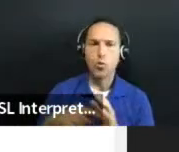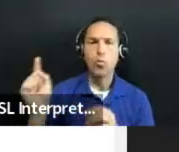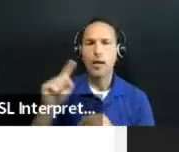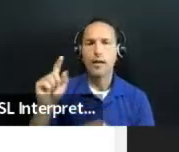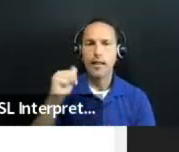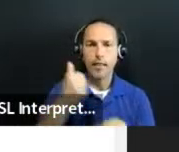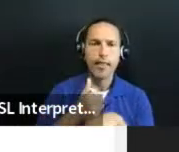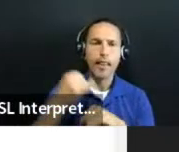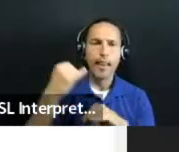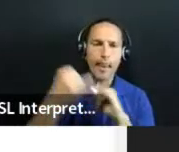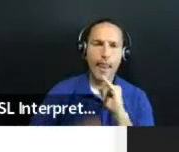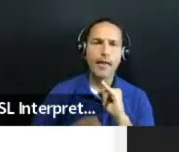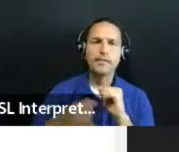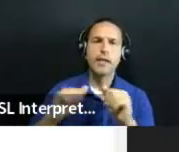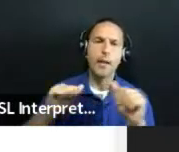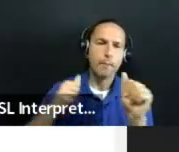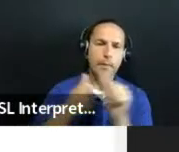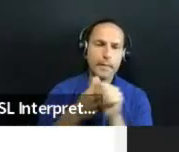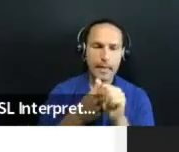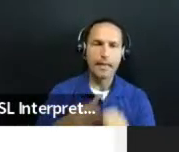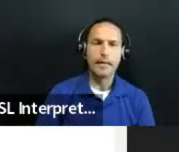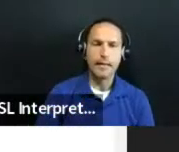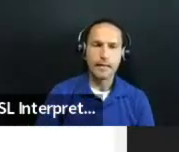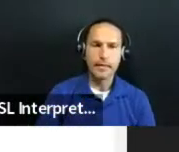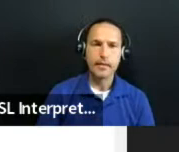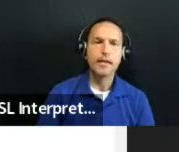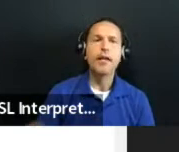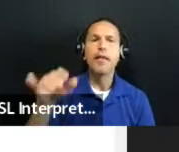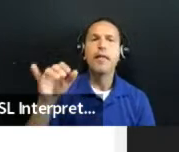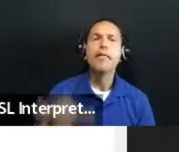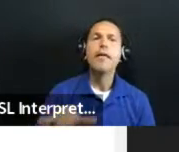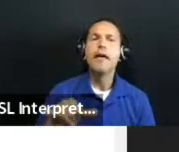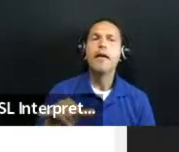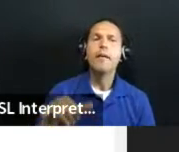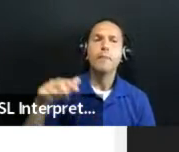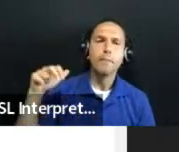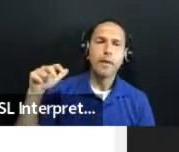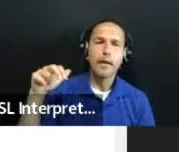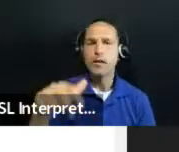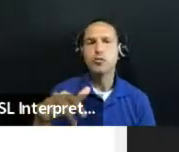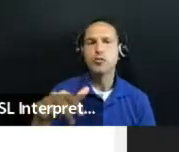it was last updated. So that is our pedestrian